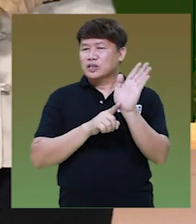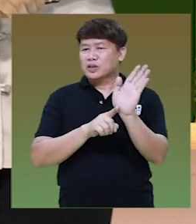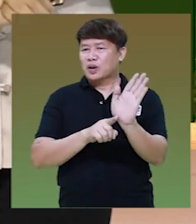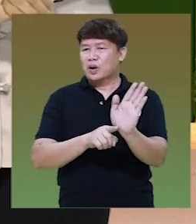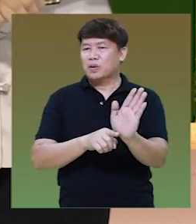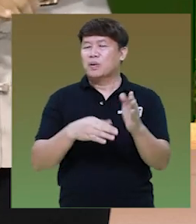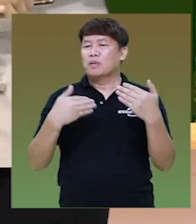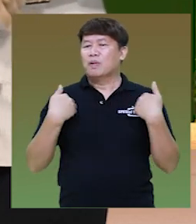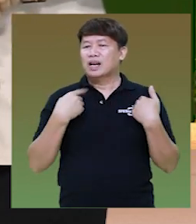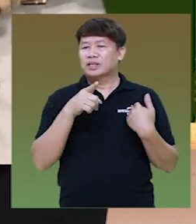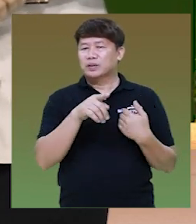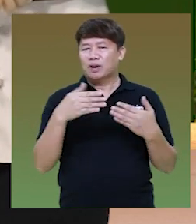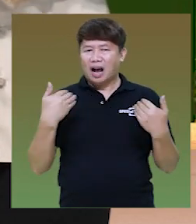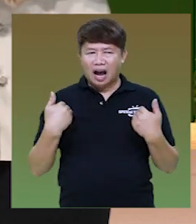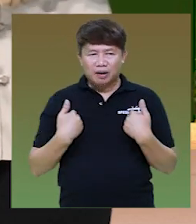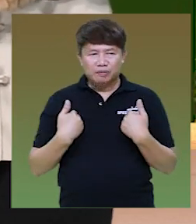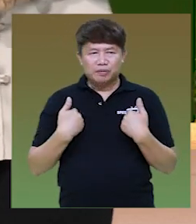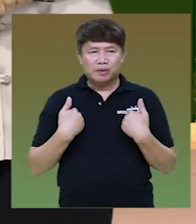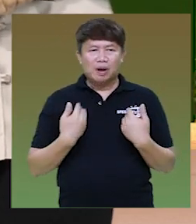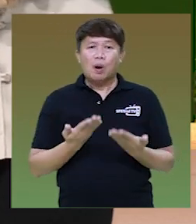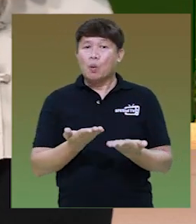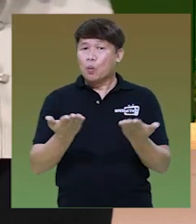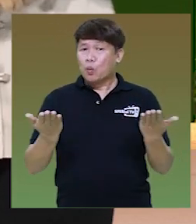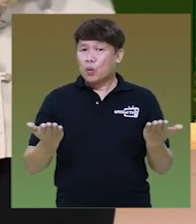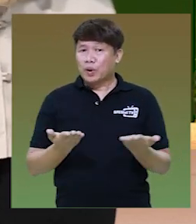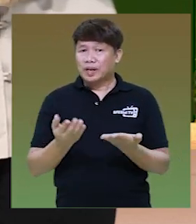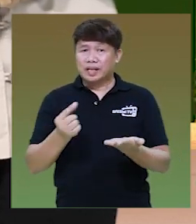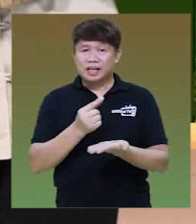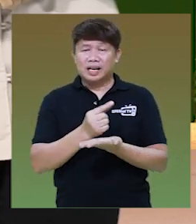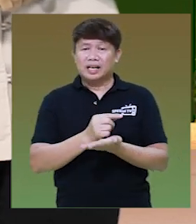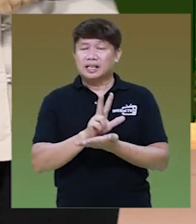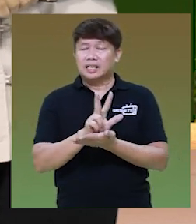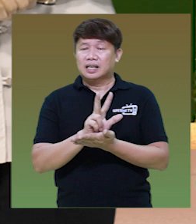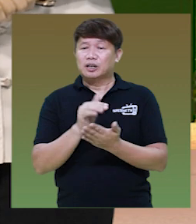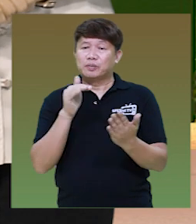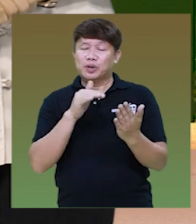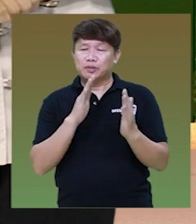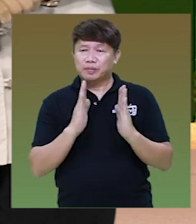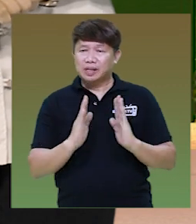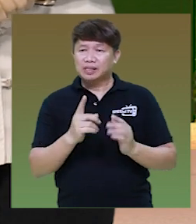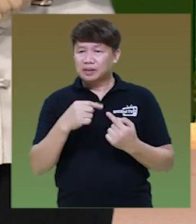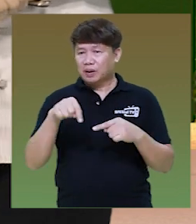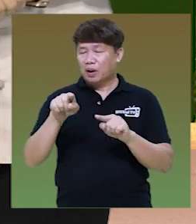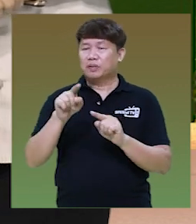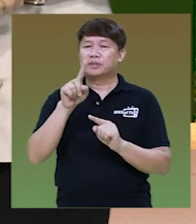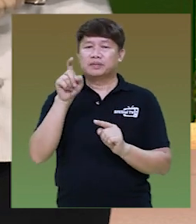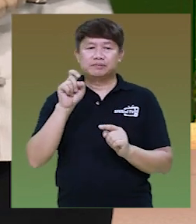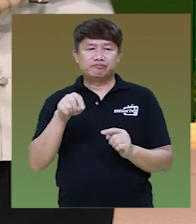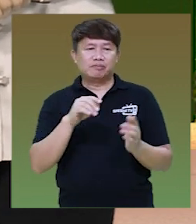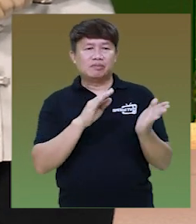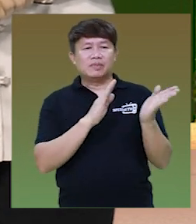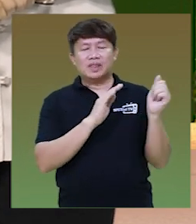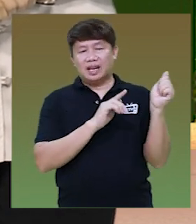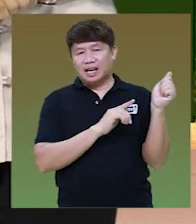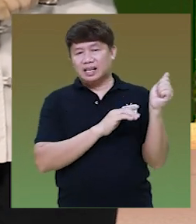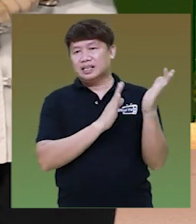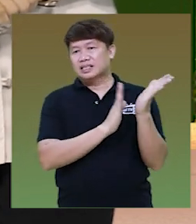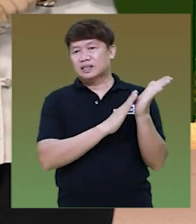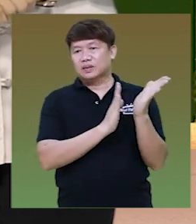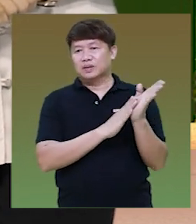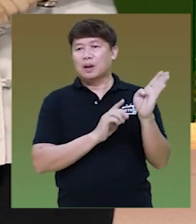Number 1. Where did the grade 3 pupils go? A. School.